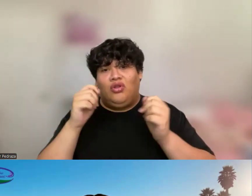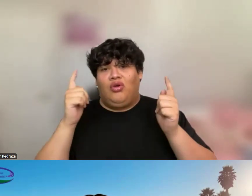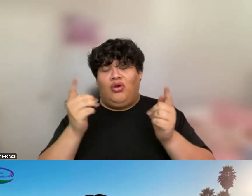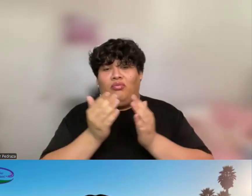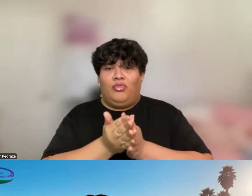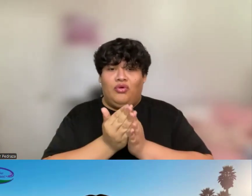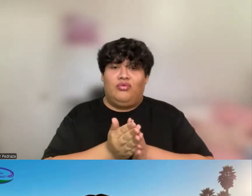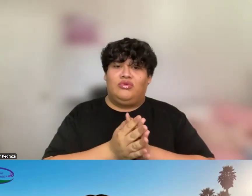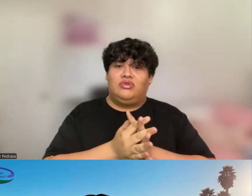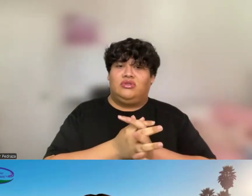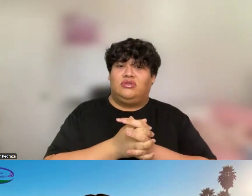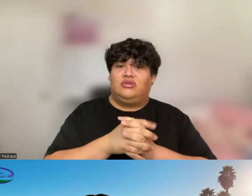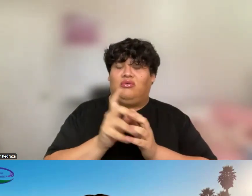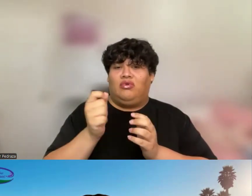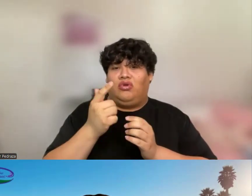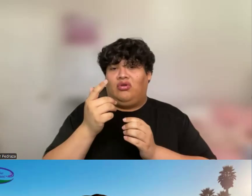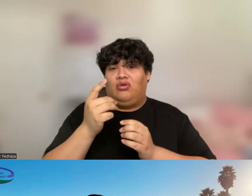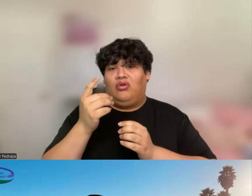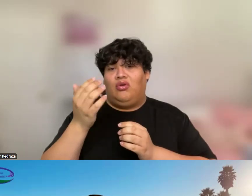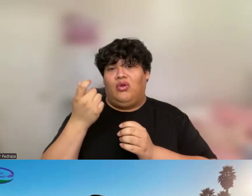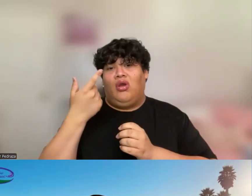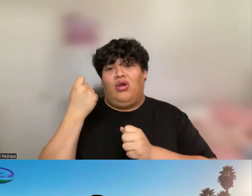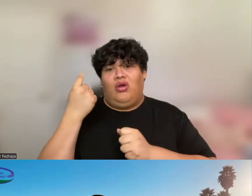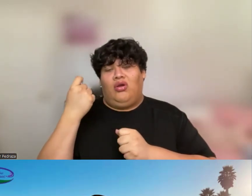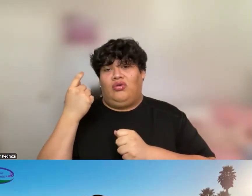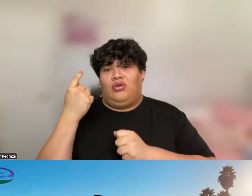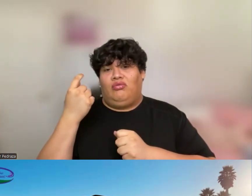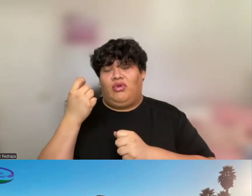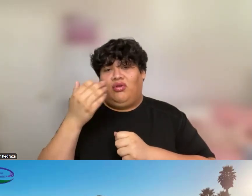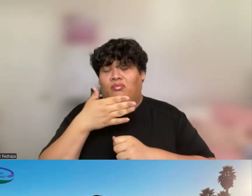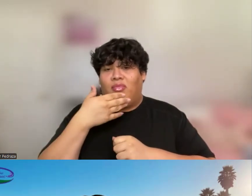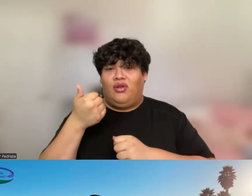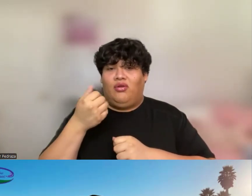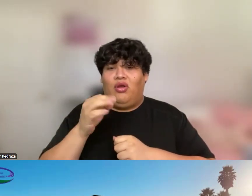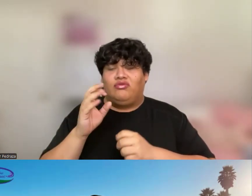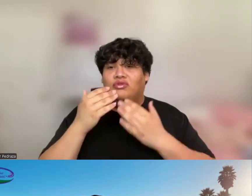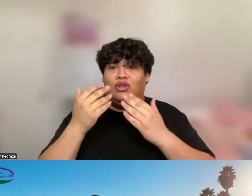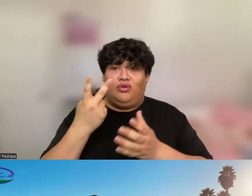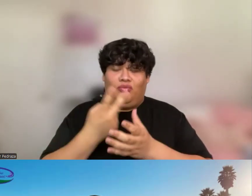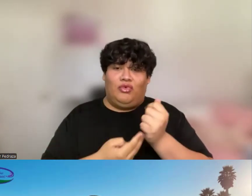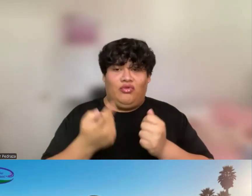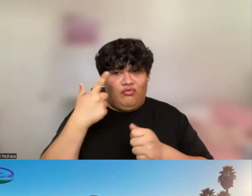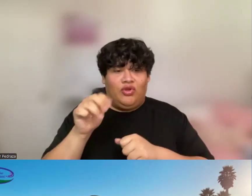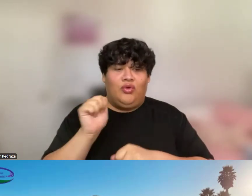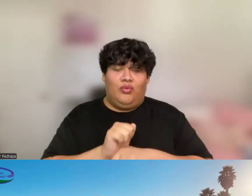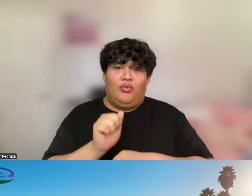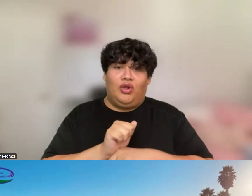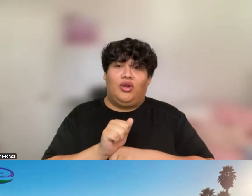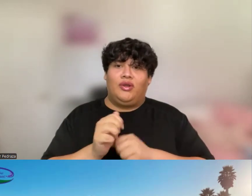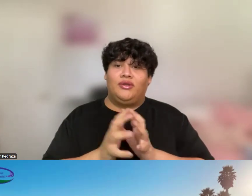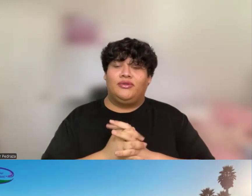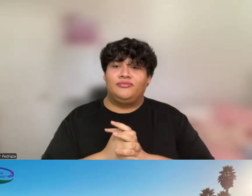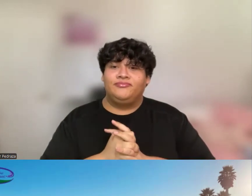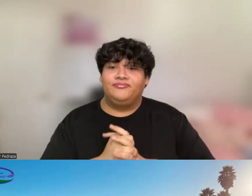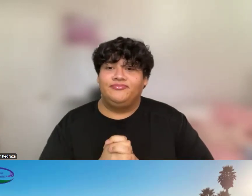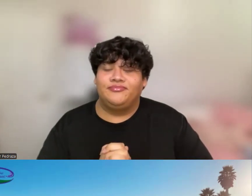where we will all be much, much better off. So So thank you both for your work. Thanks to those comments.